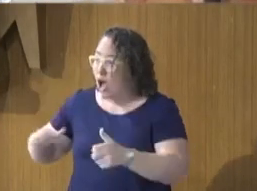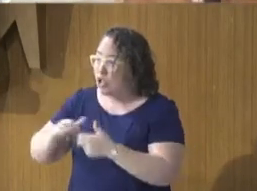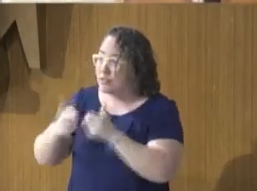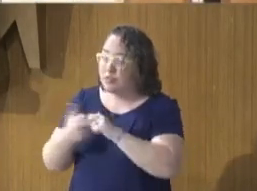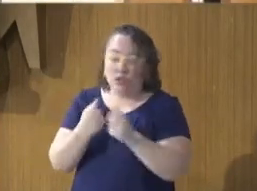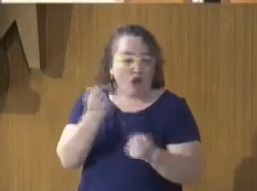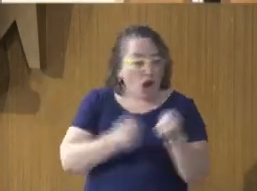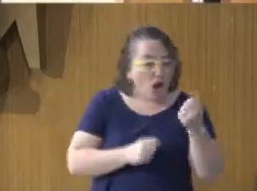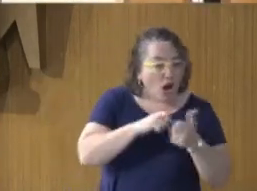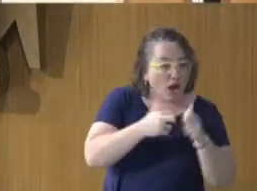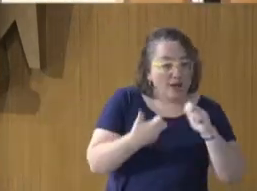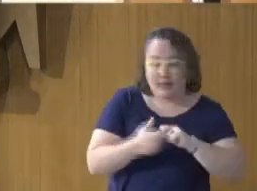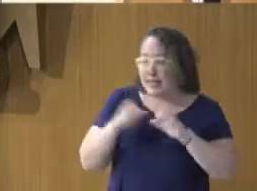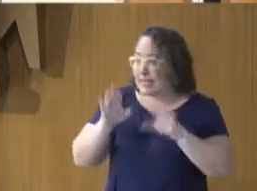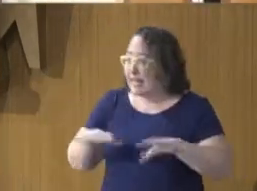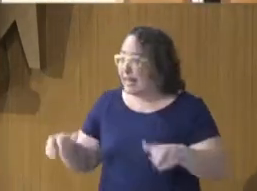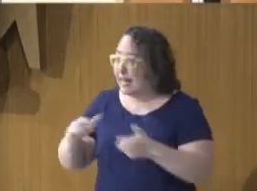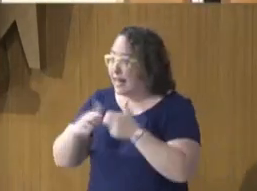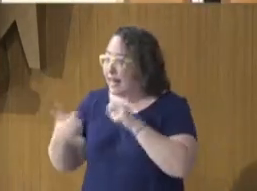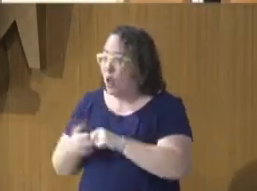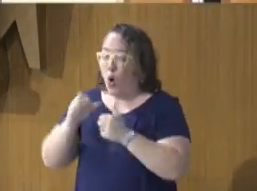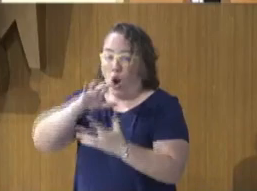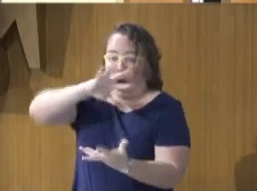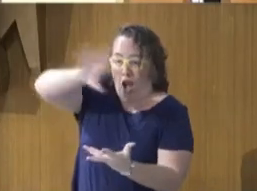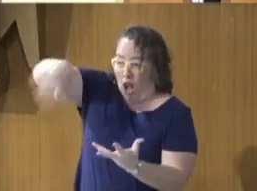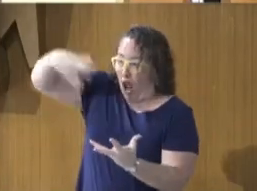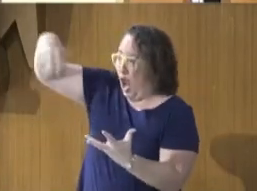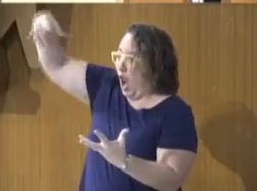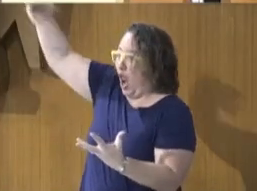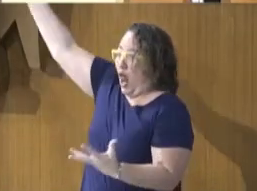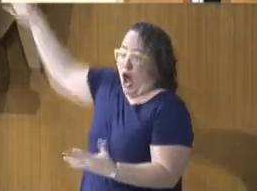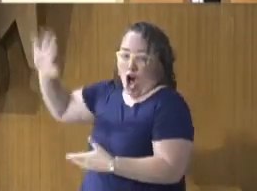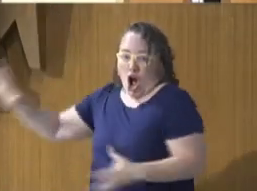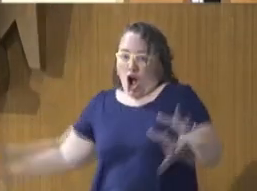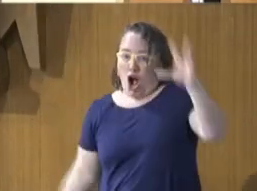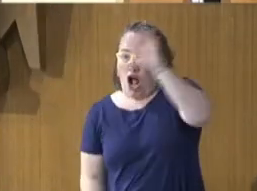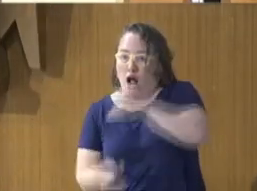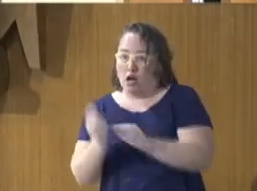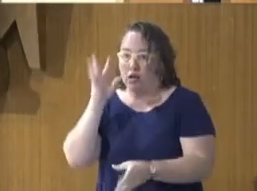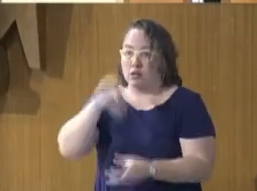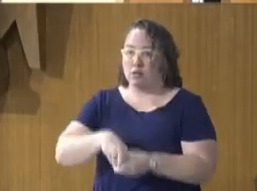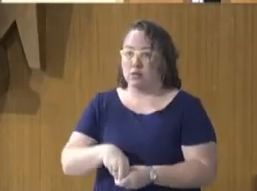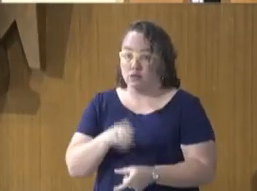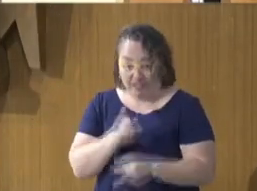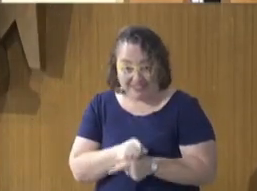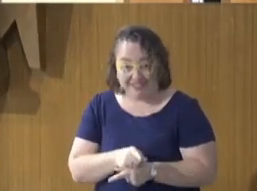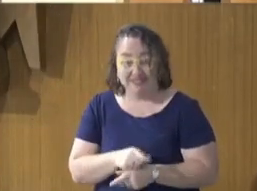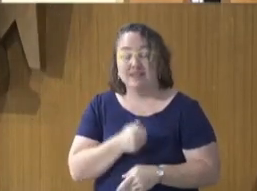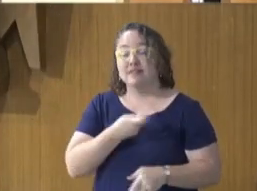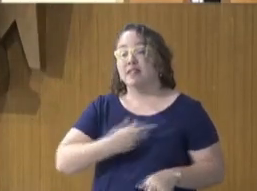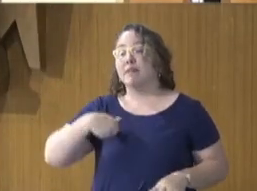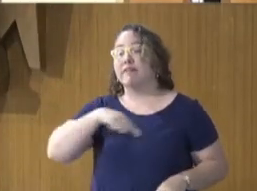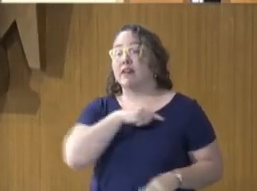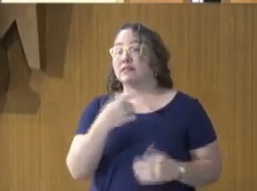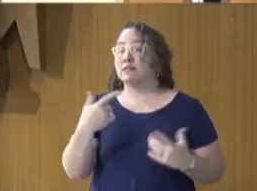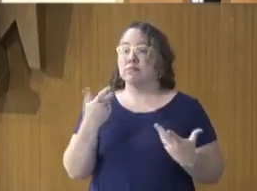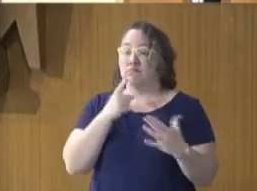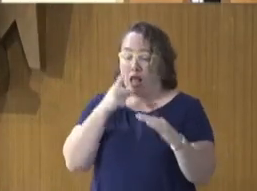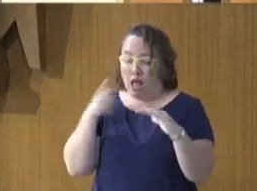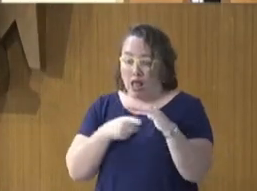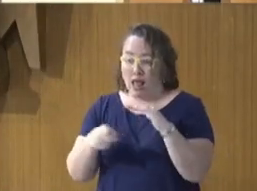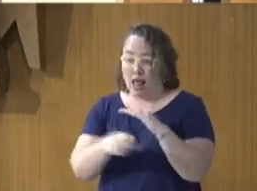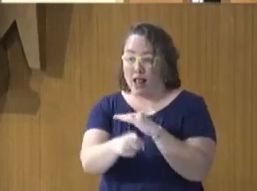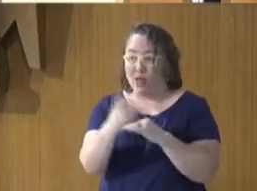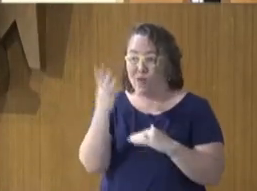car stuff, kid stuff, or a combination of all those things. I know a lot of us are going through these things because of my